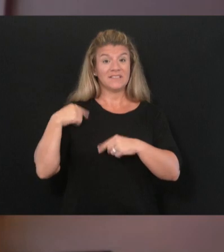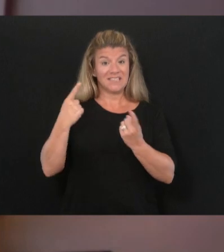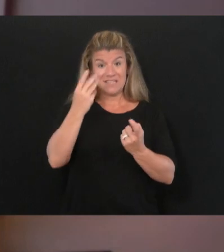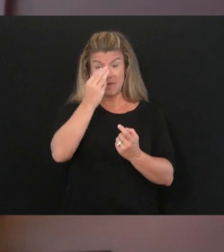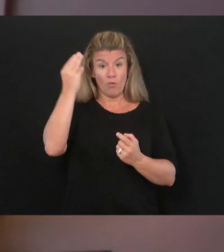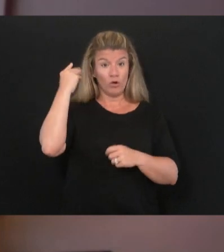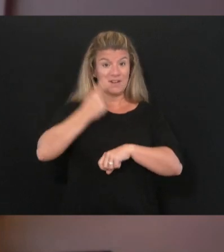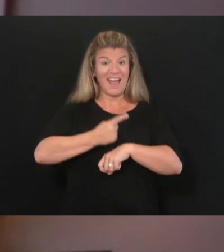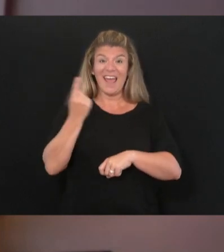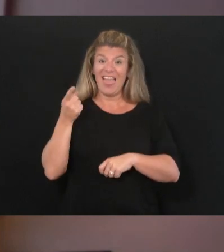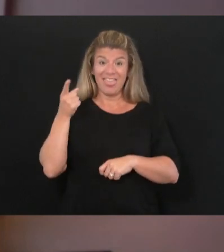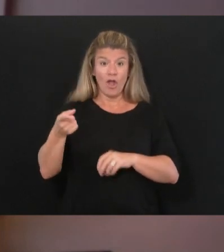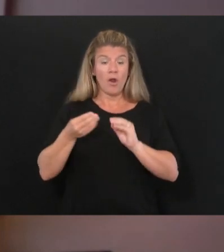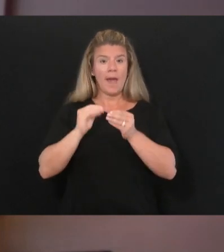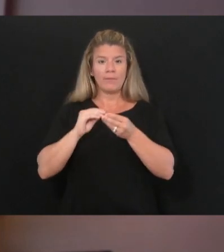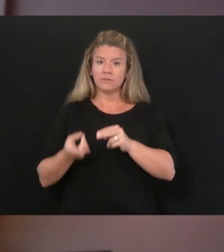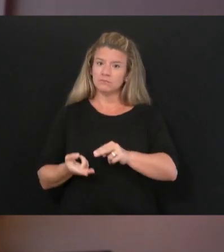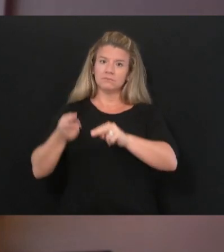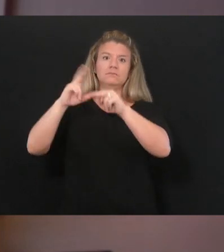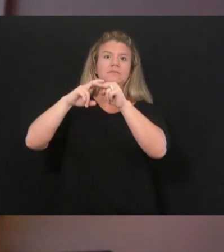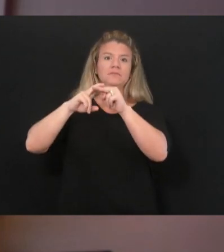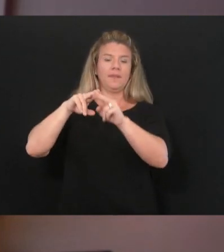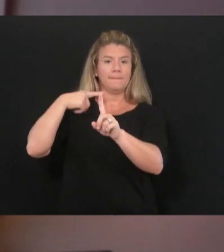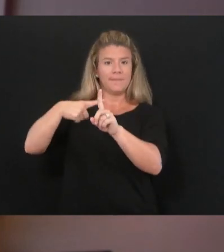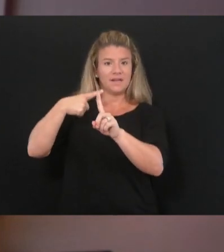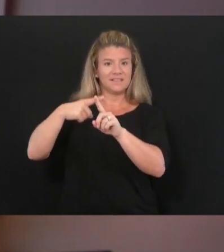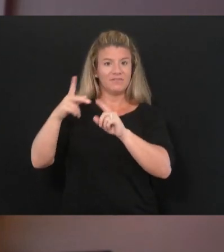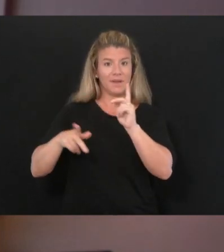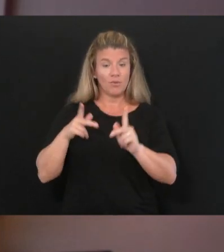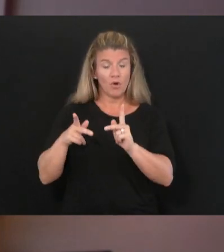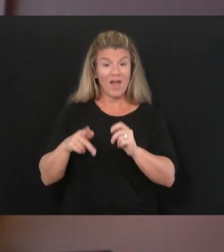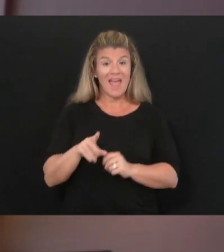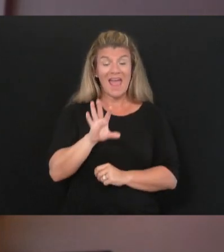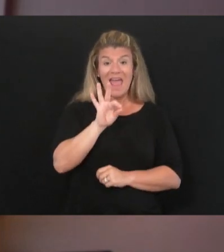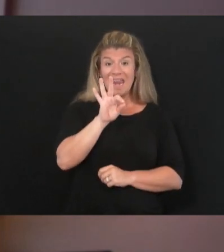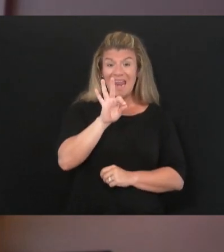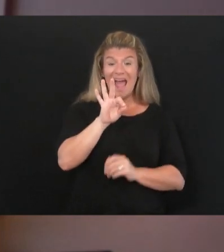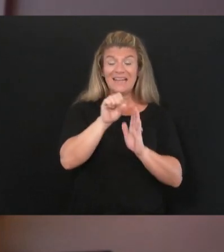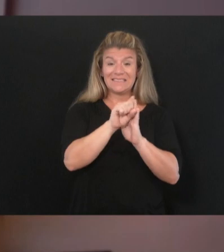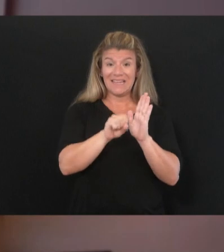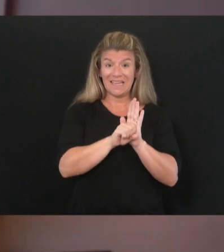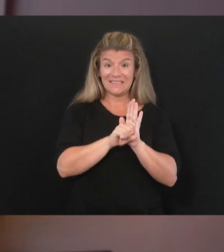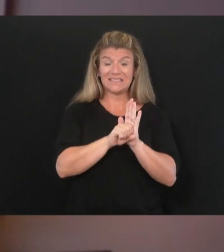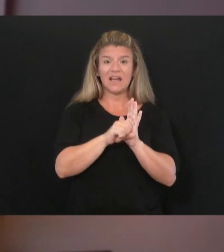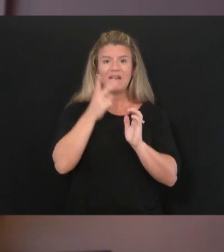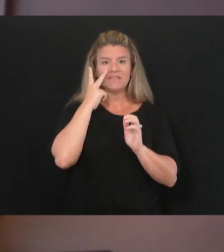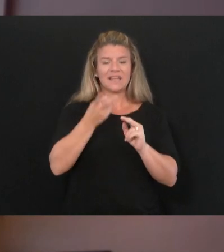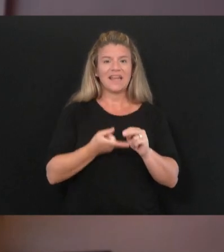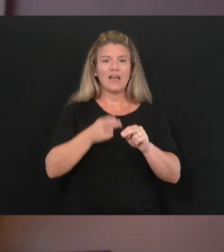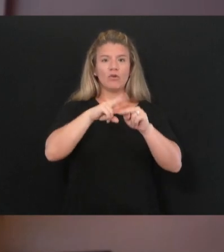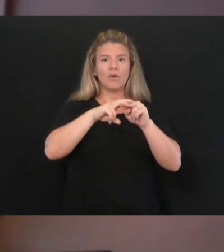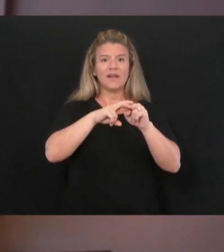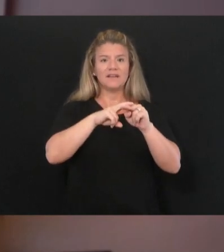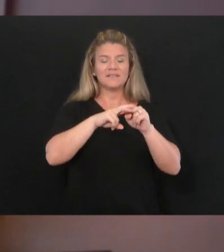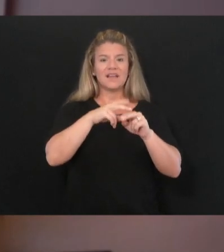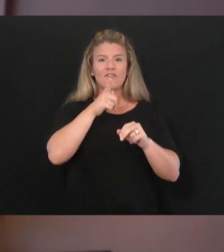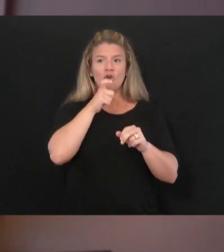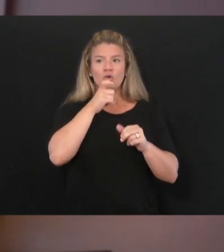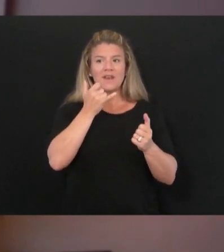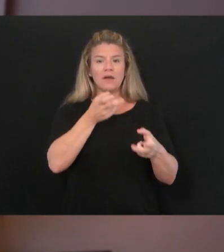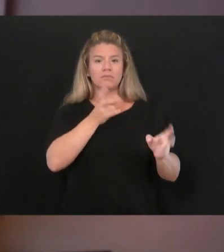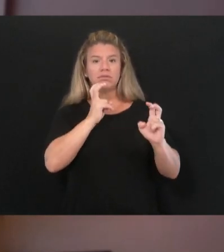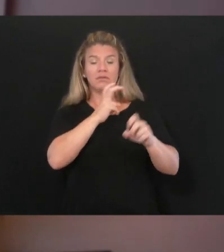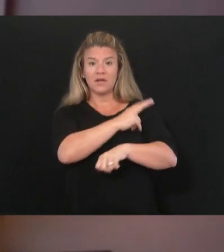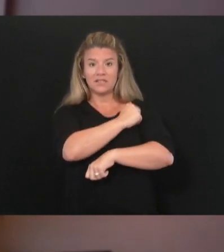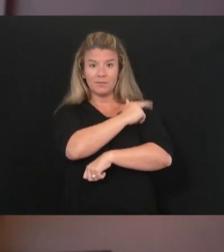uptick in the number of COVID positive people, and 9 states have seen an increase in the number of people that are being hospitalized.